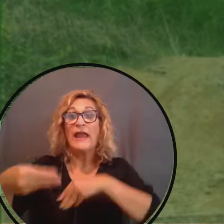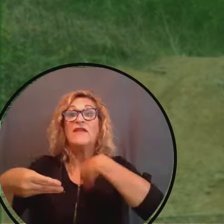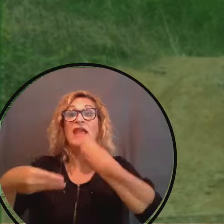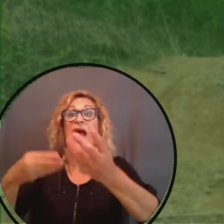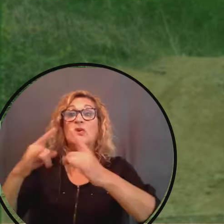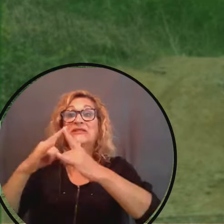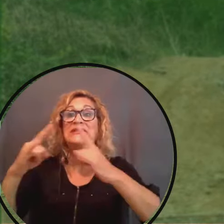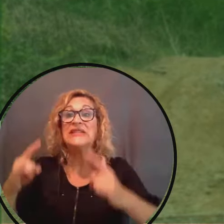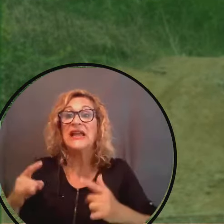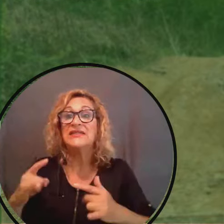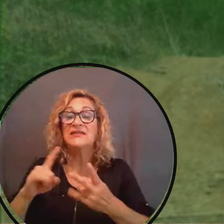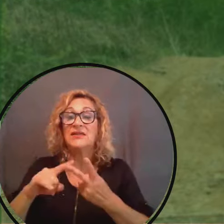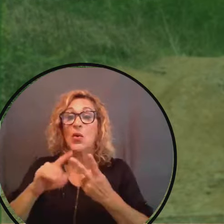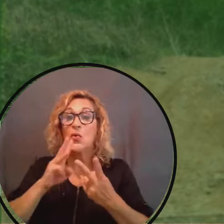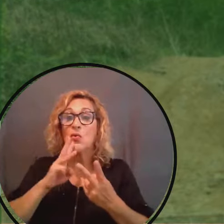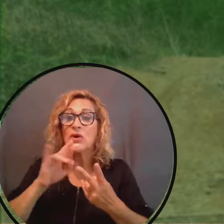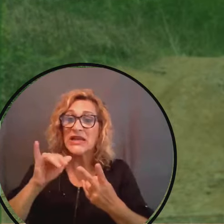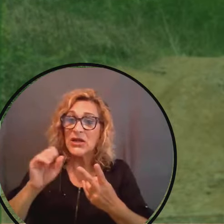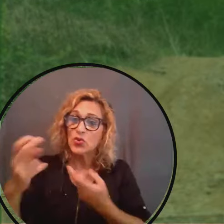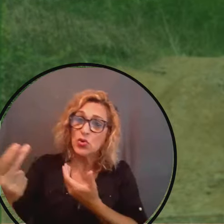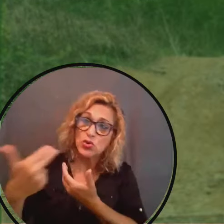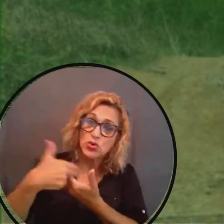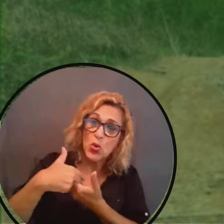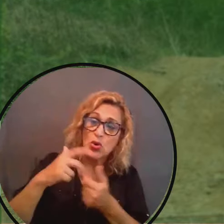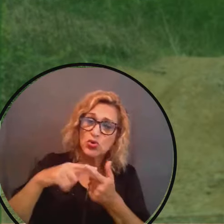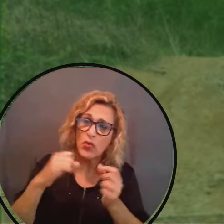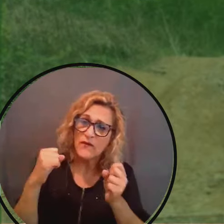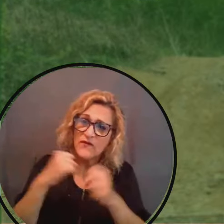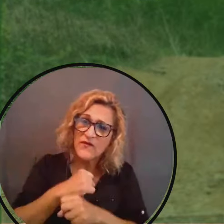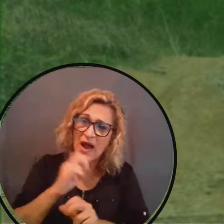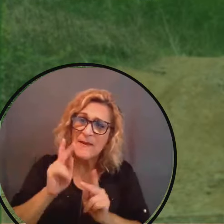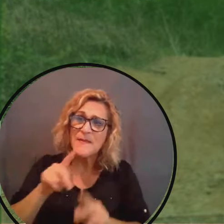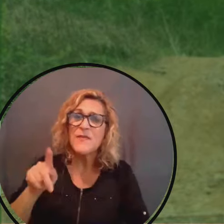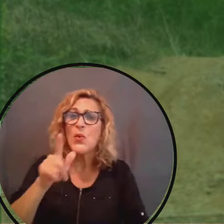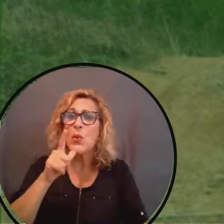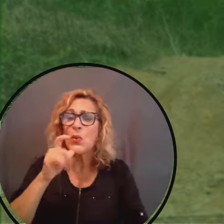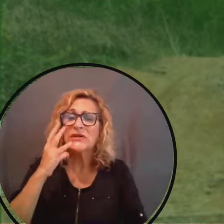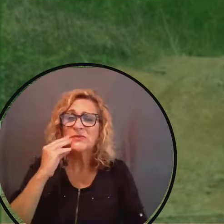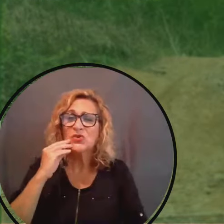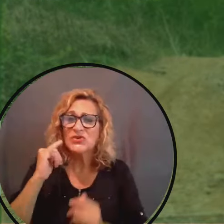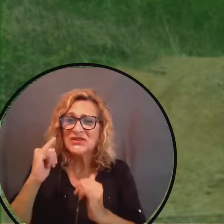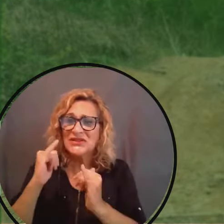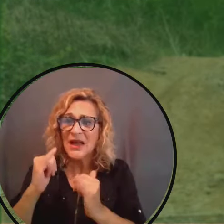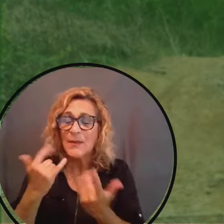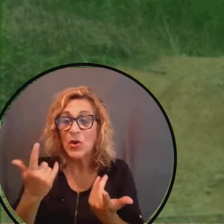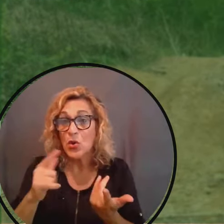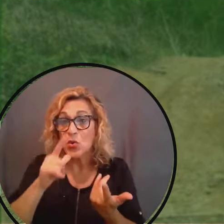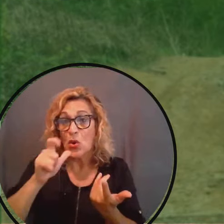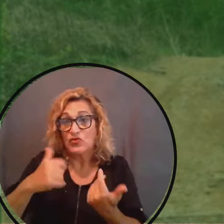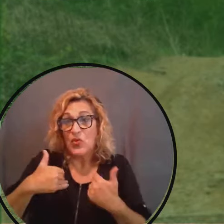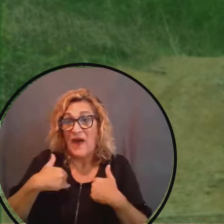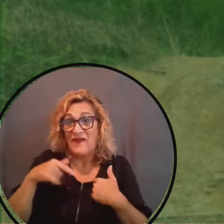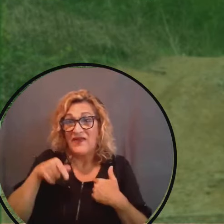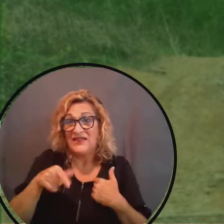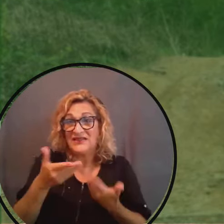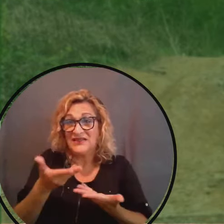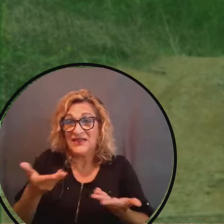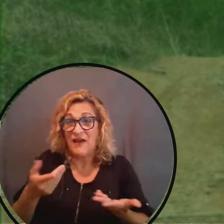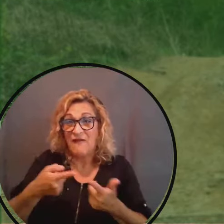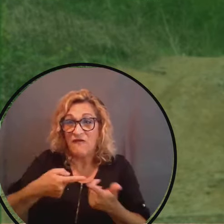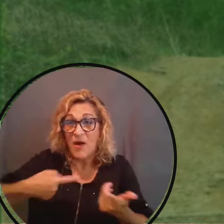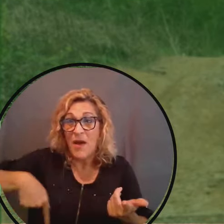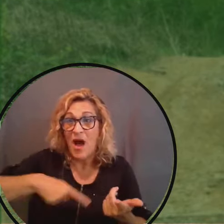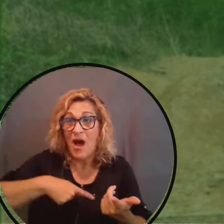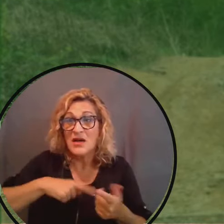against this injustice with other people facing this? And you don't have to have this stuff from us, but it's an invitation, it's